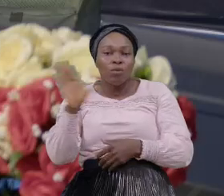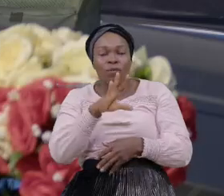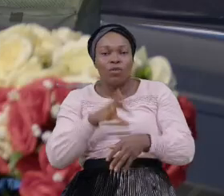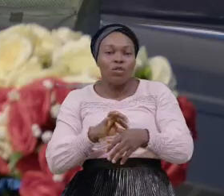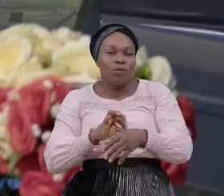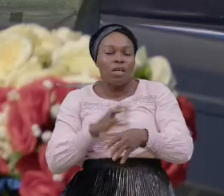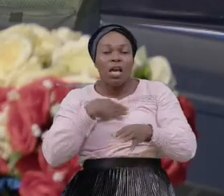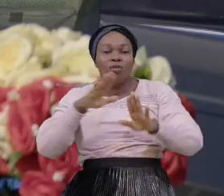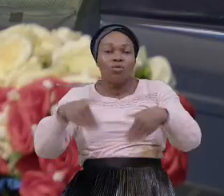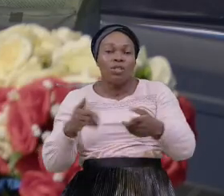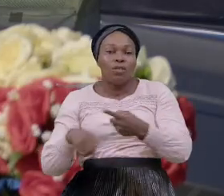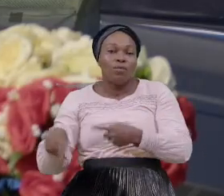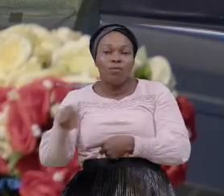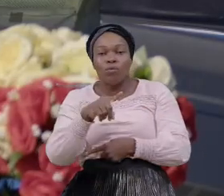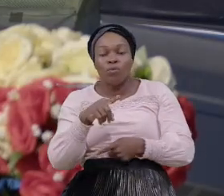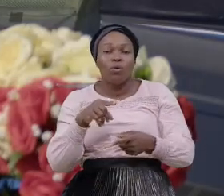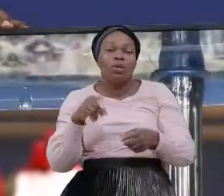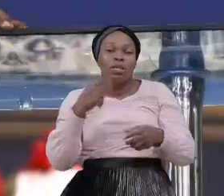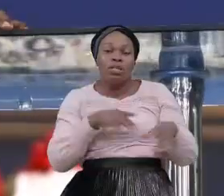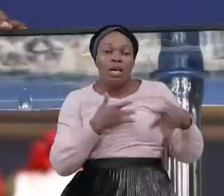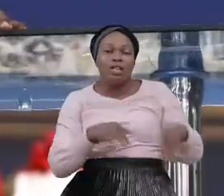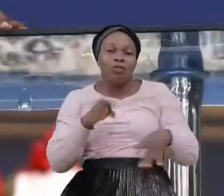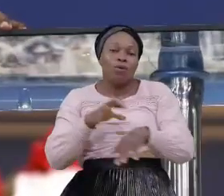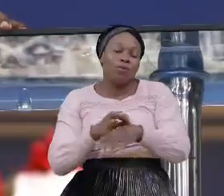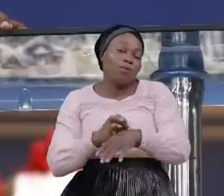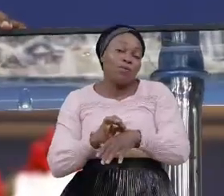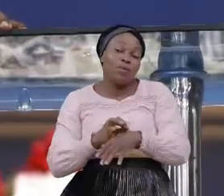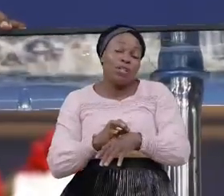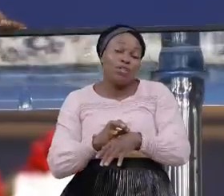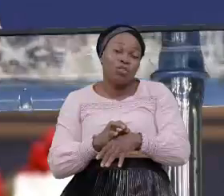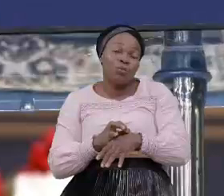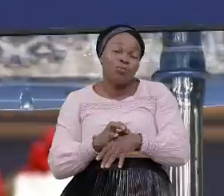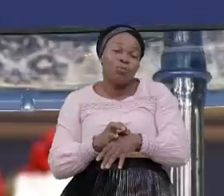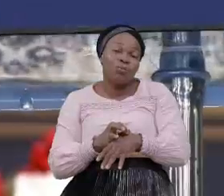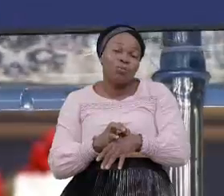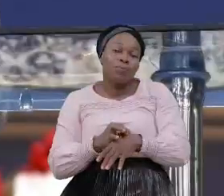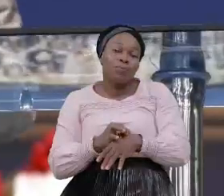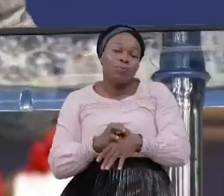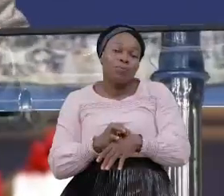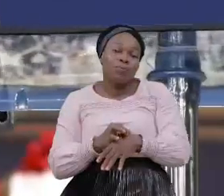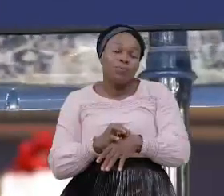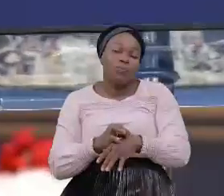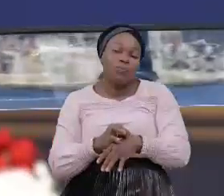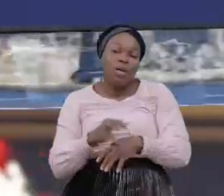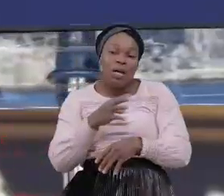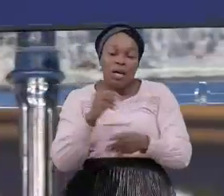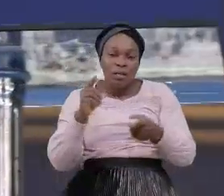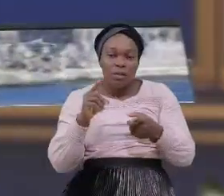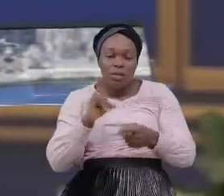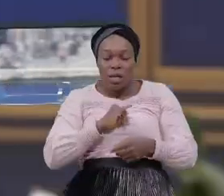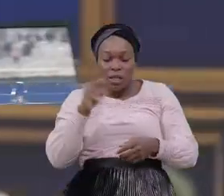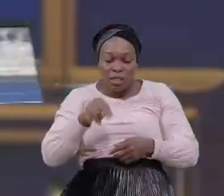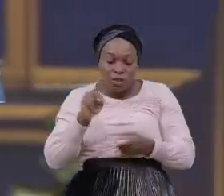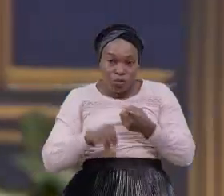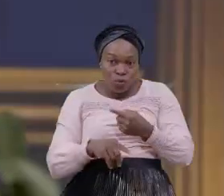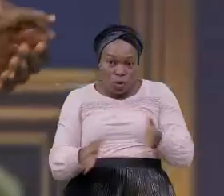of flesh. An heart of flesh. And I need to ask myself, do I have